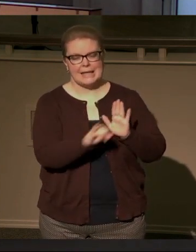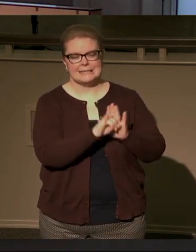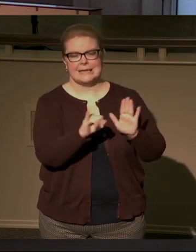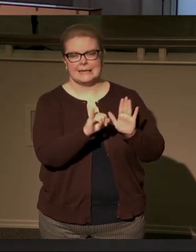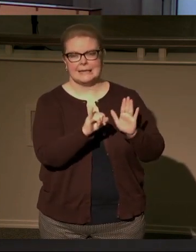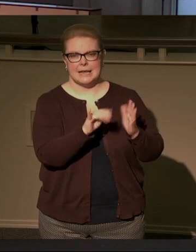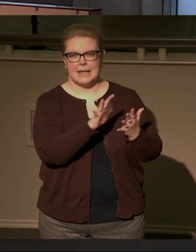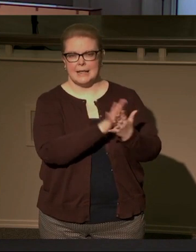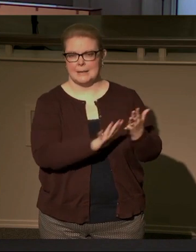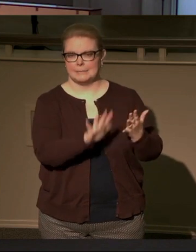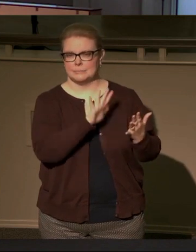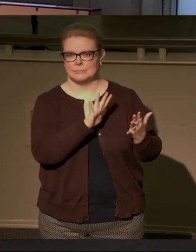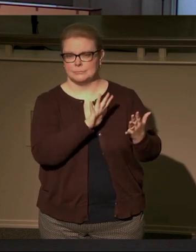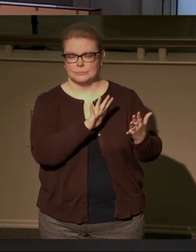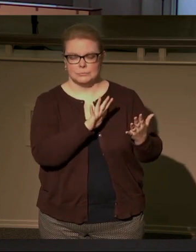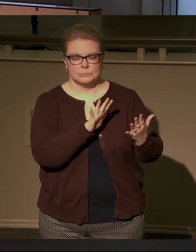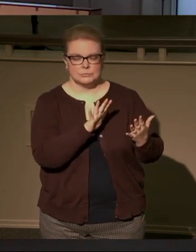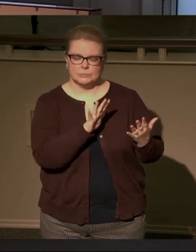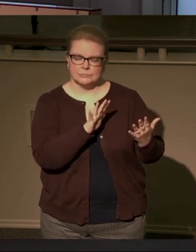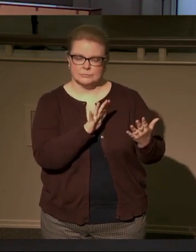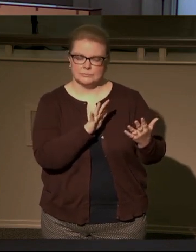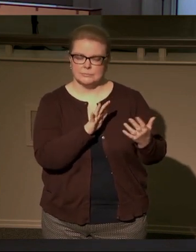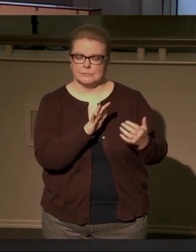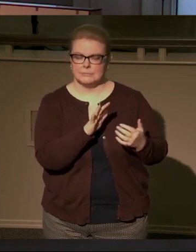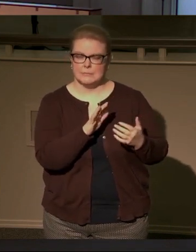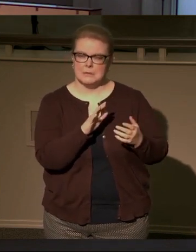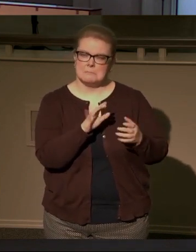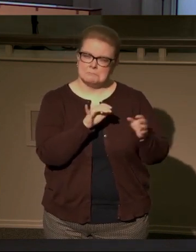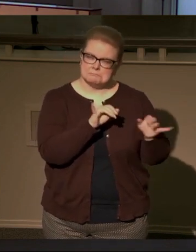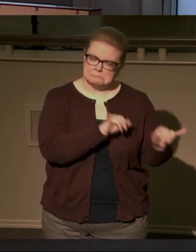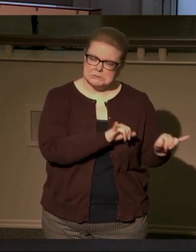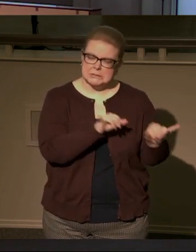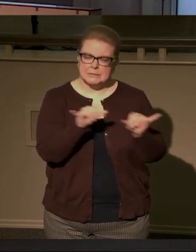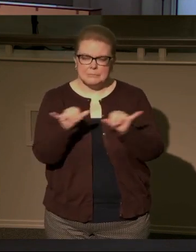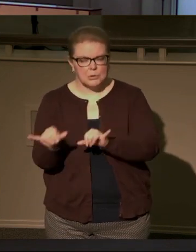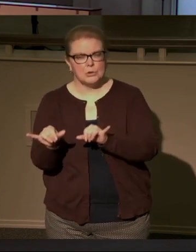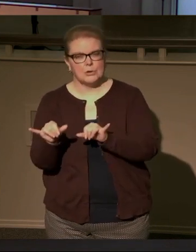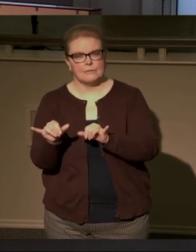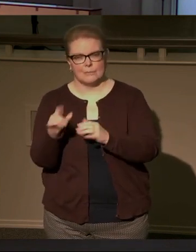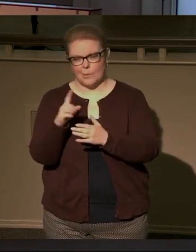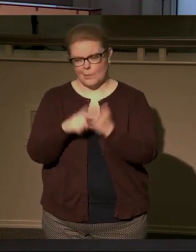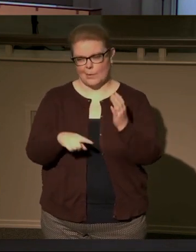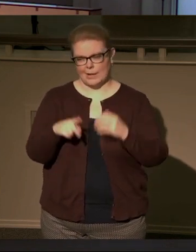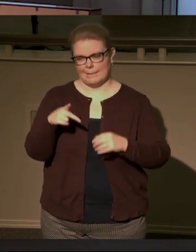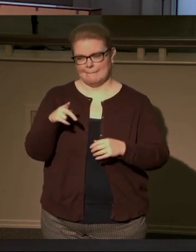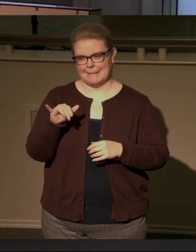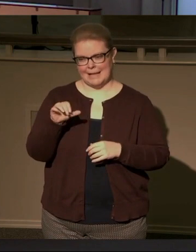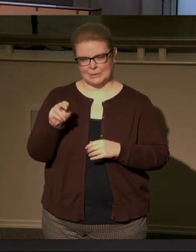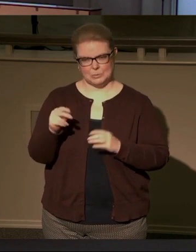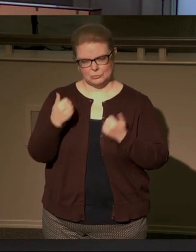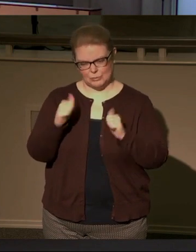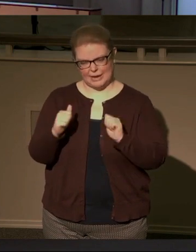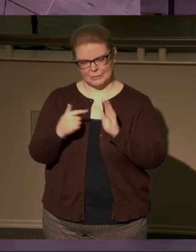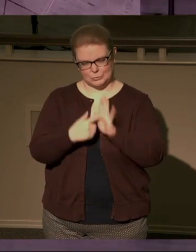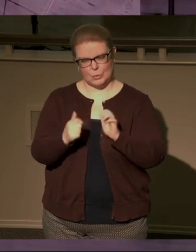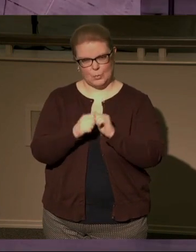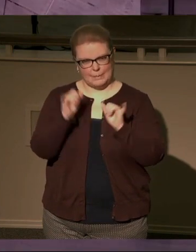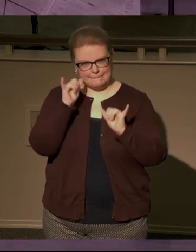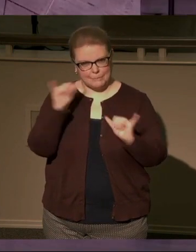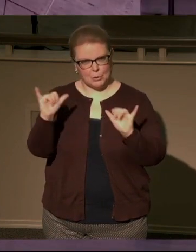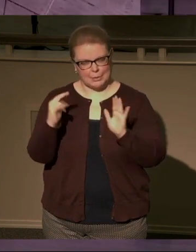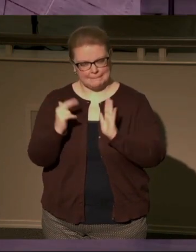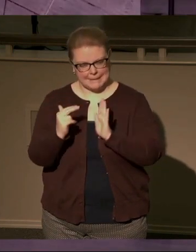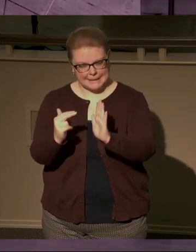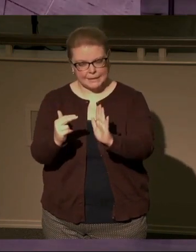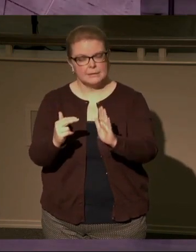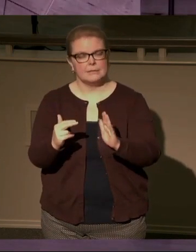abstractions. They're not so dissimilar from what Picasso laid out with the bull. They have certain features,